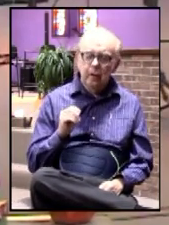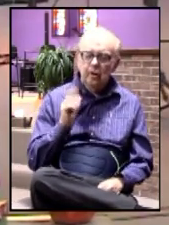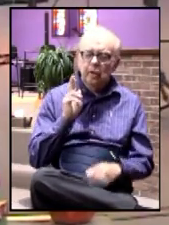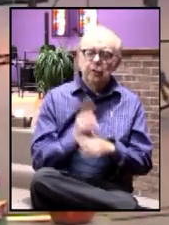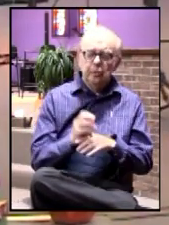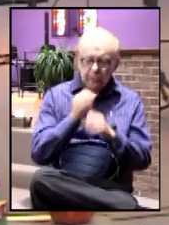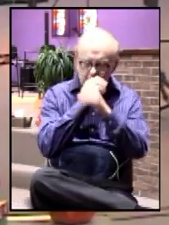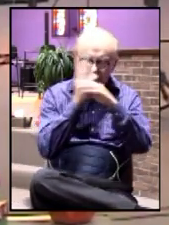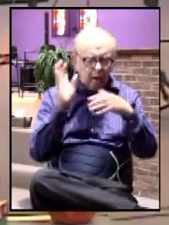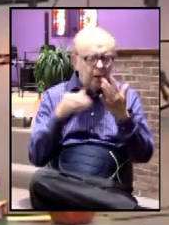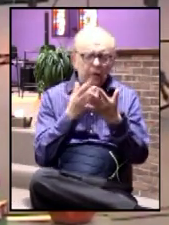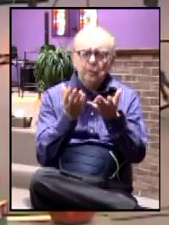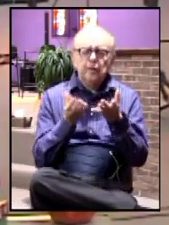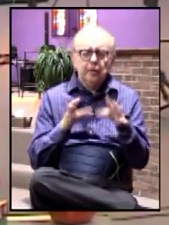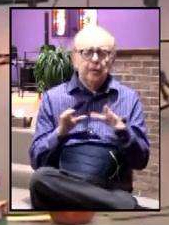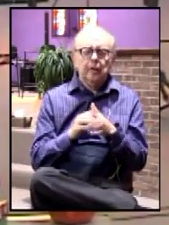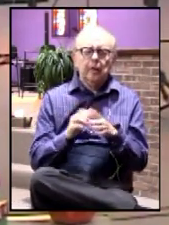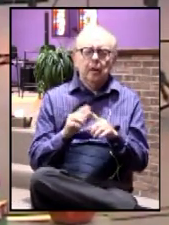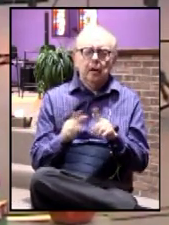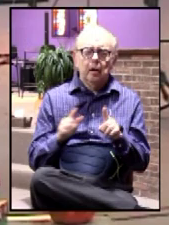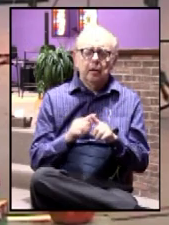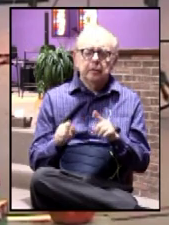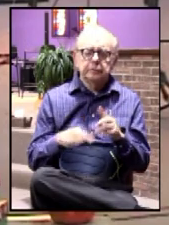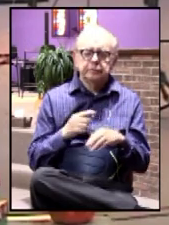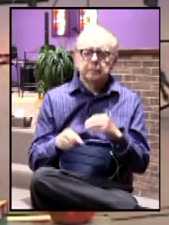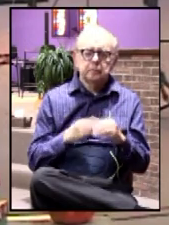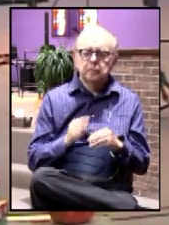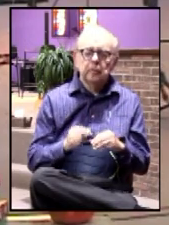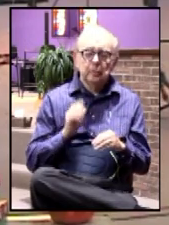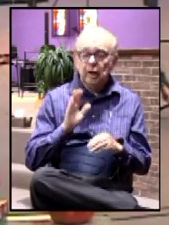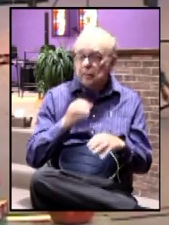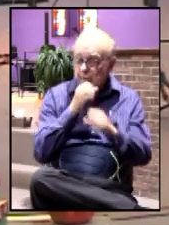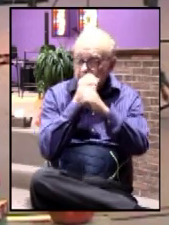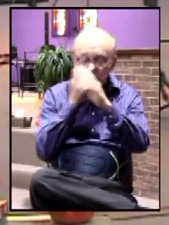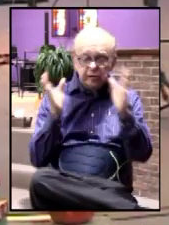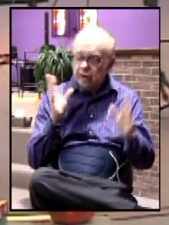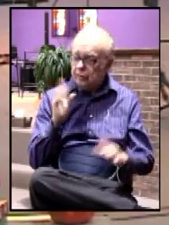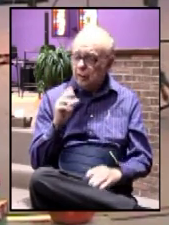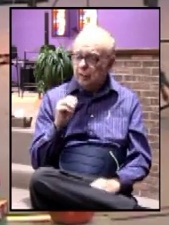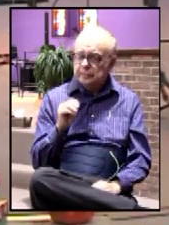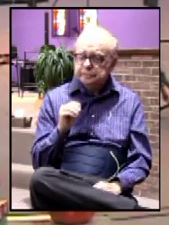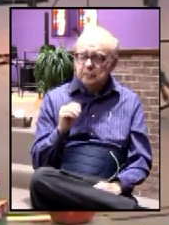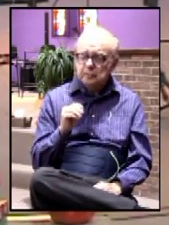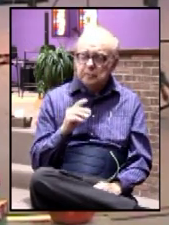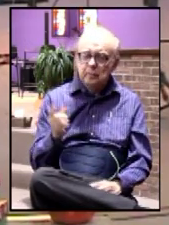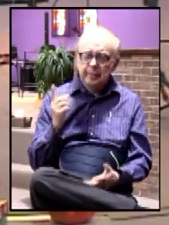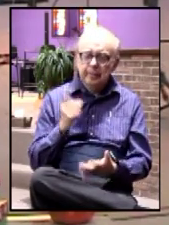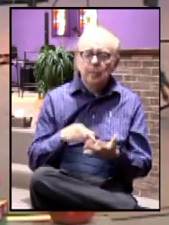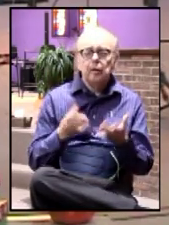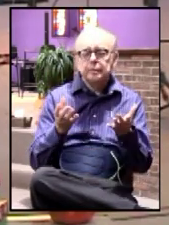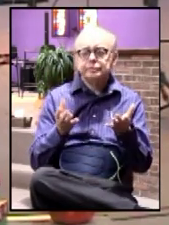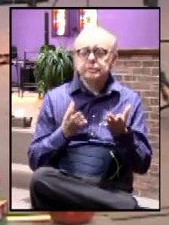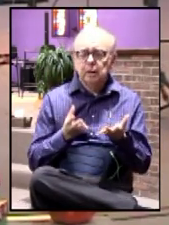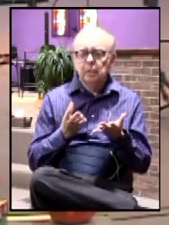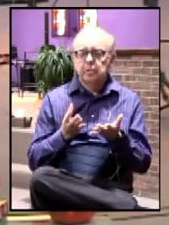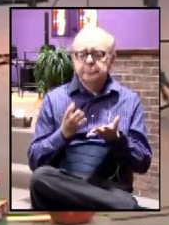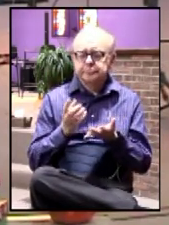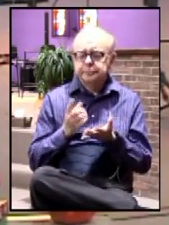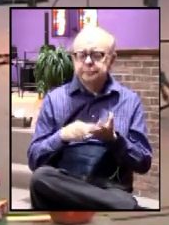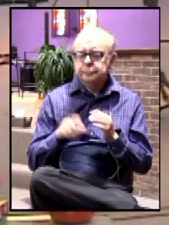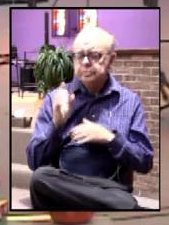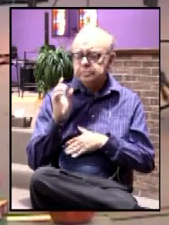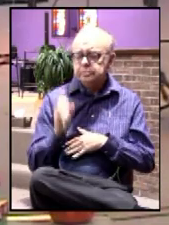Use your imagination all you want to, but this isn't about your imagination and what you want. What